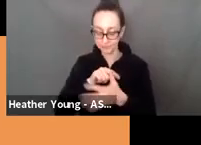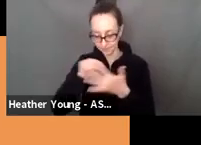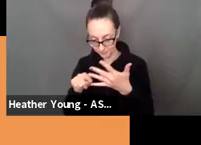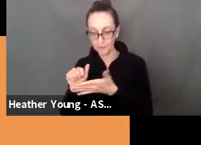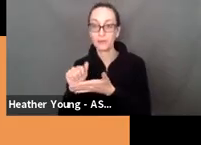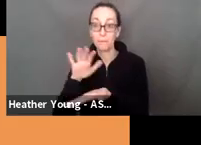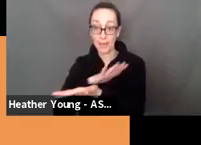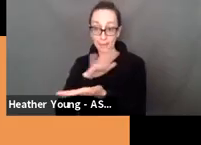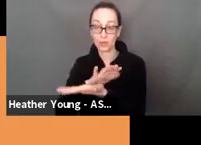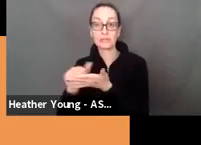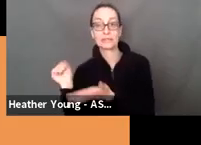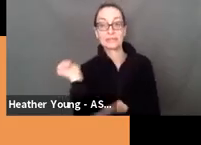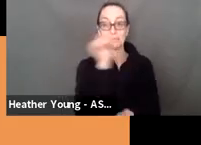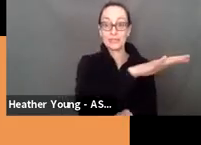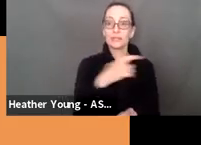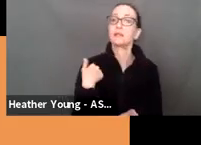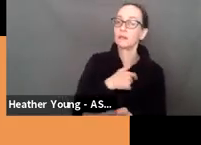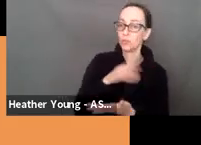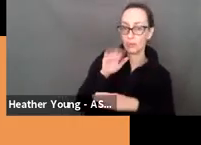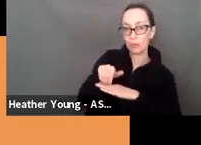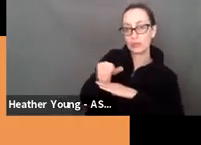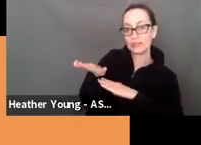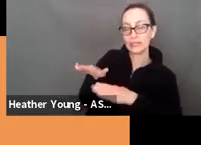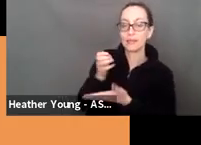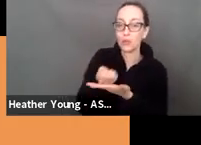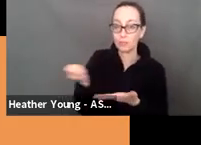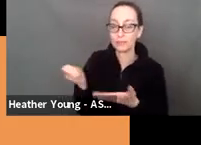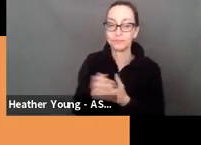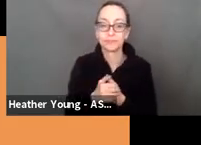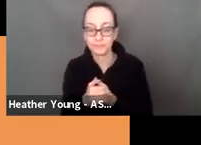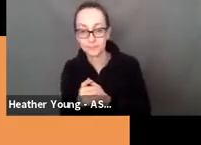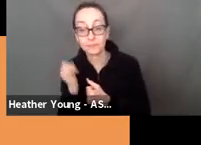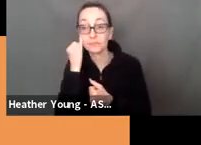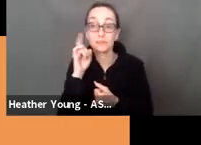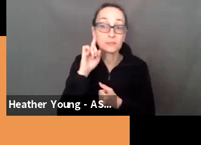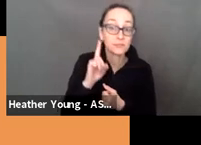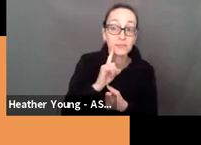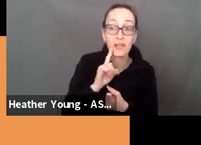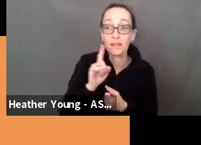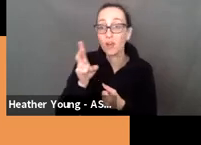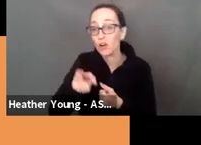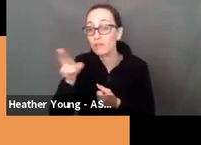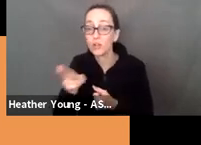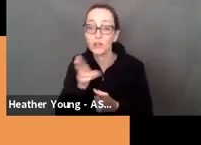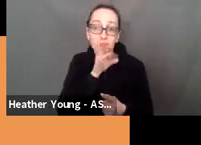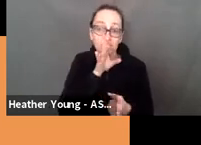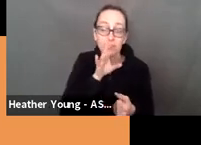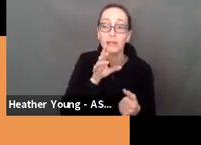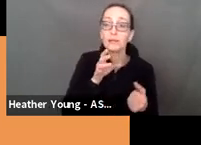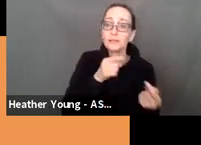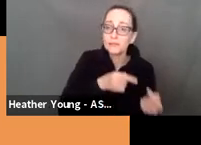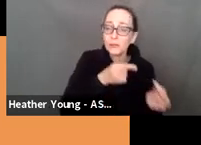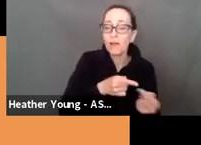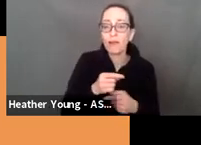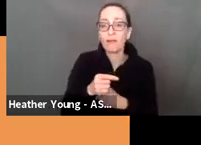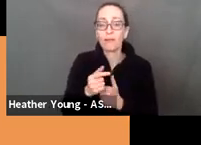of equipment. So have a hearing or speech impairment or challenge, have active phone service,